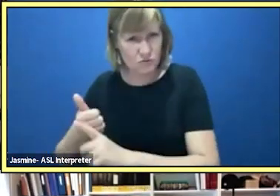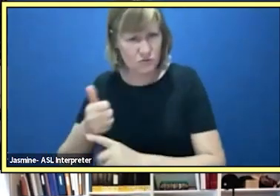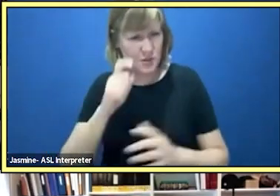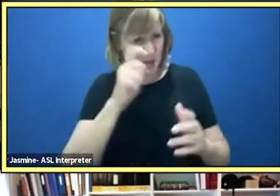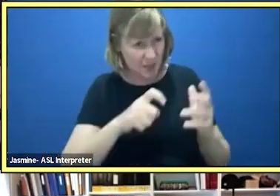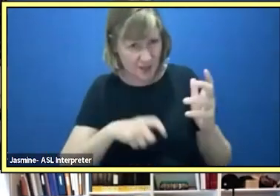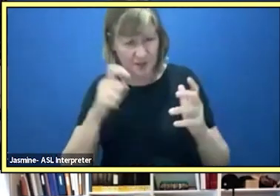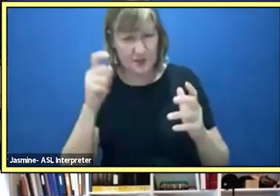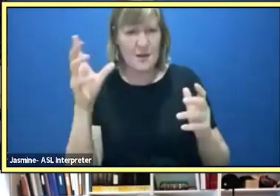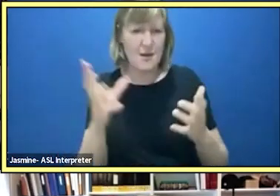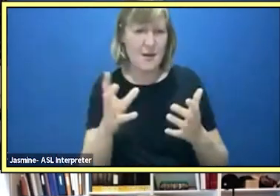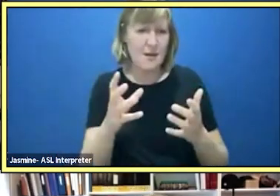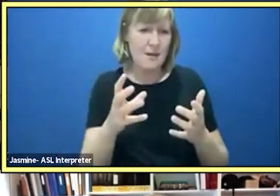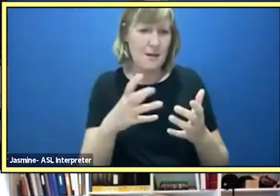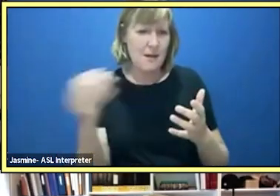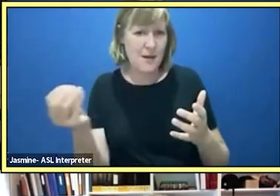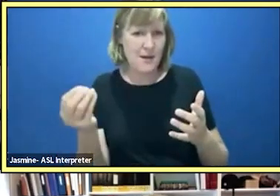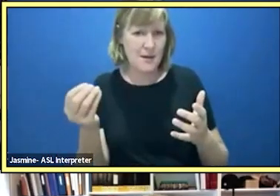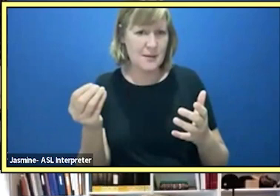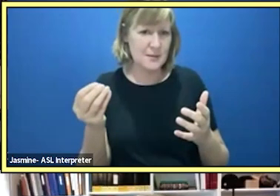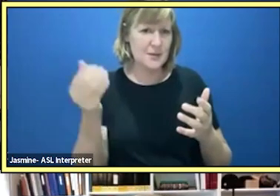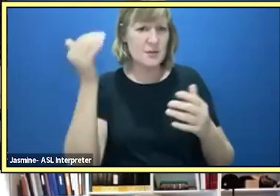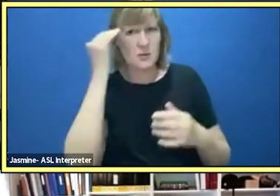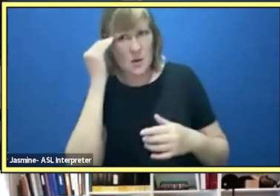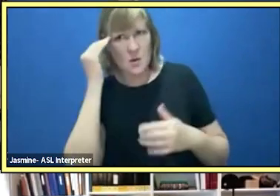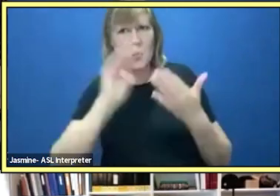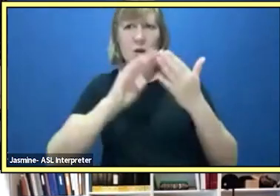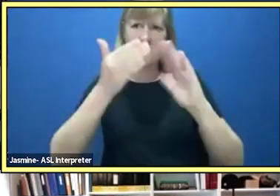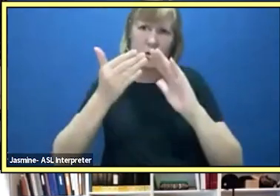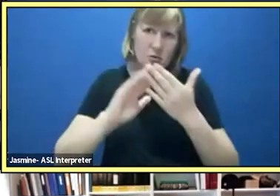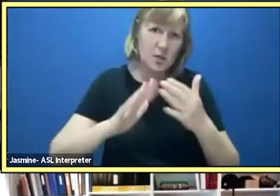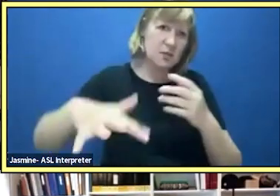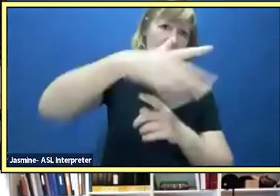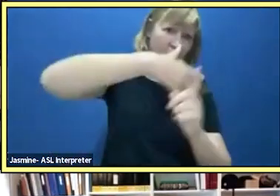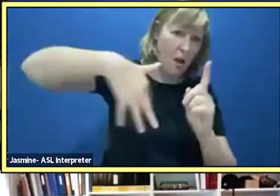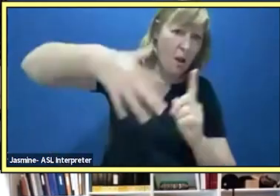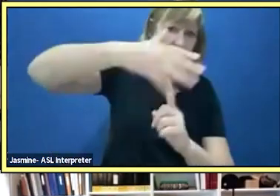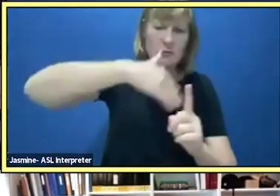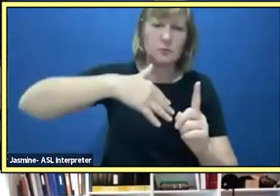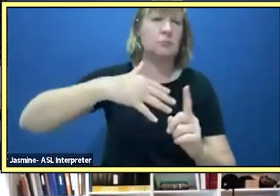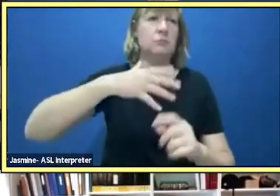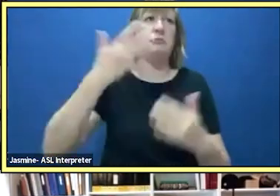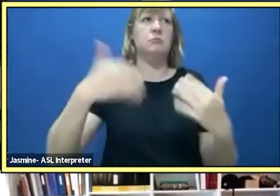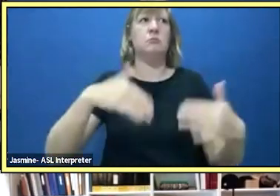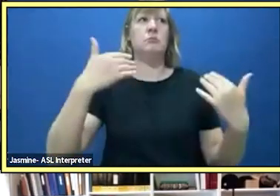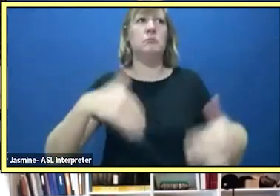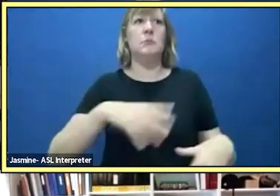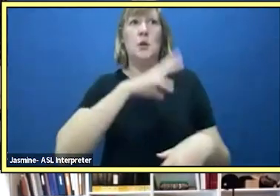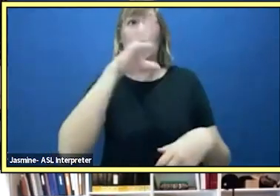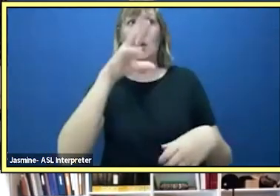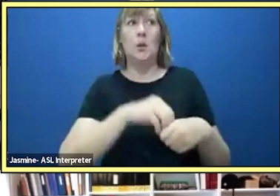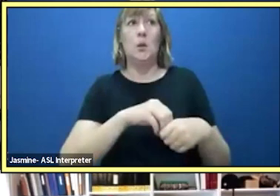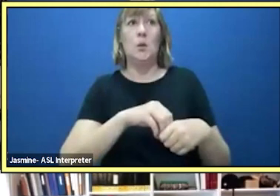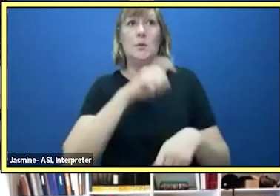in the various communities and such, and that this is including time for 2 annual meetings as well as thoughtful